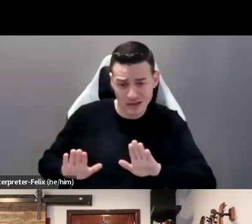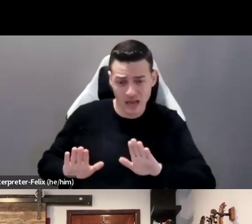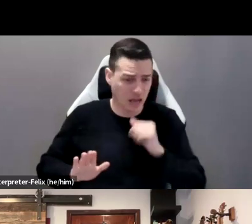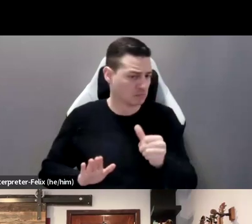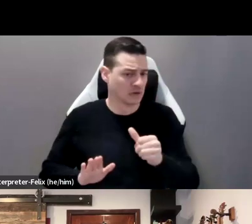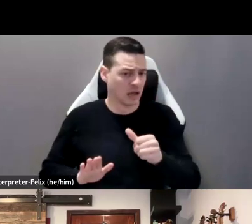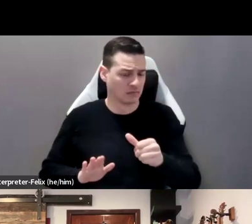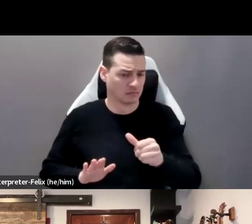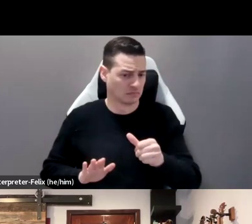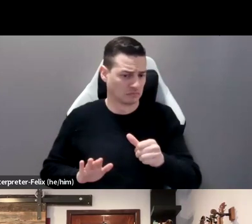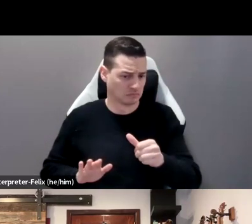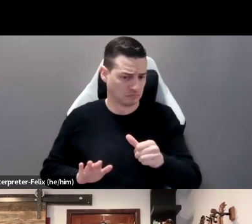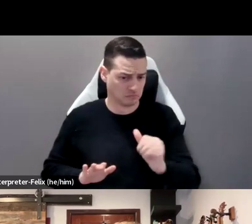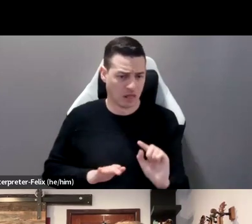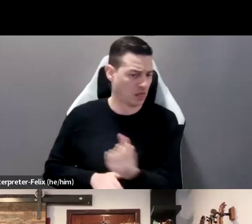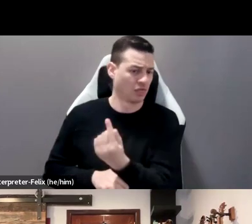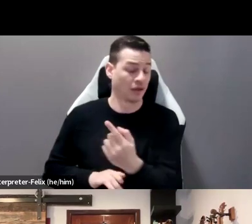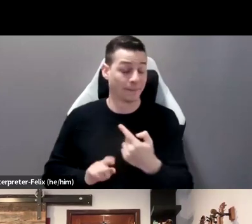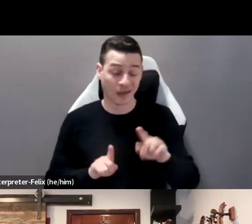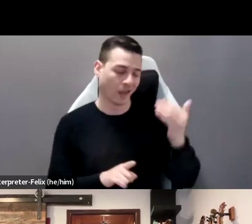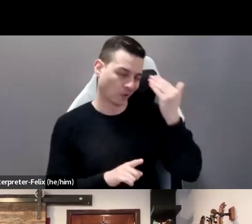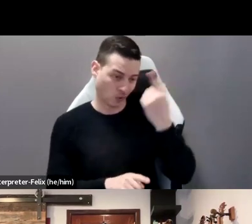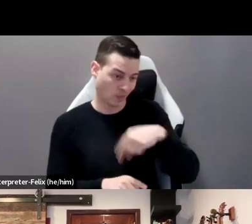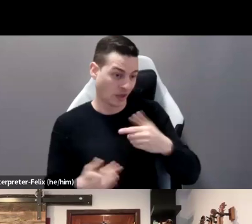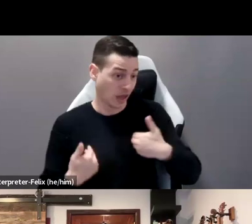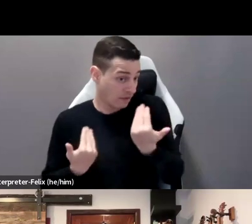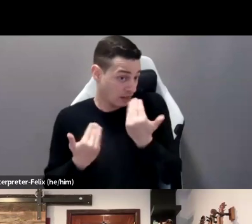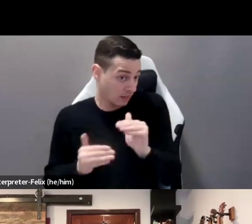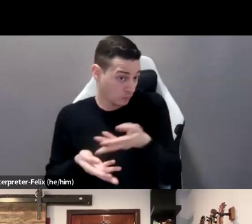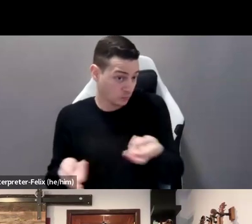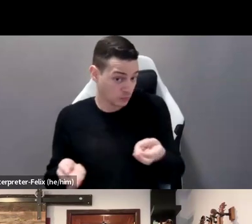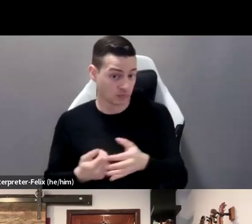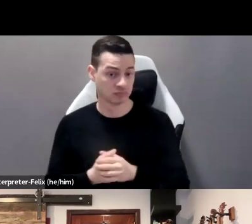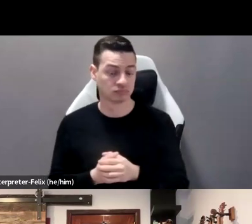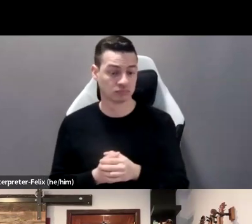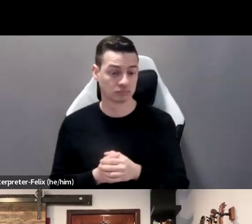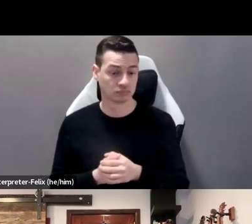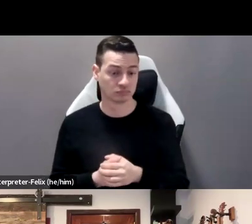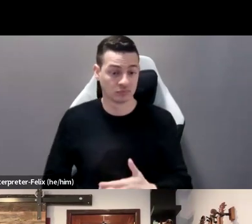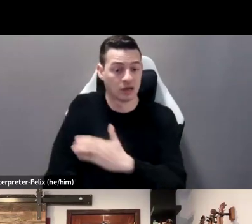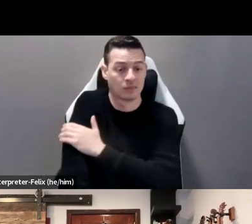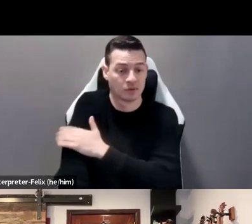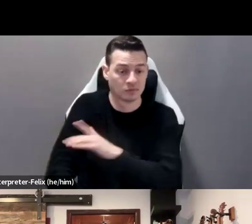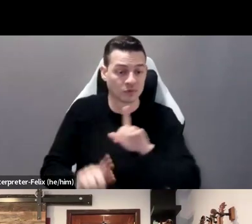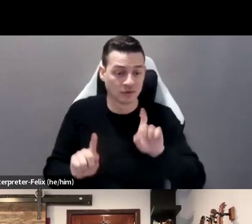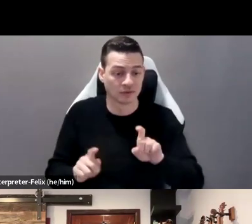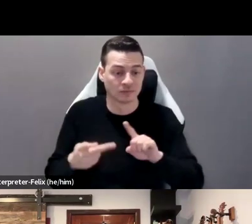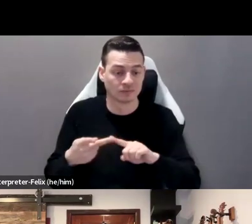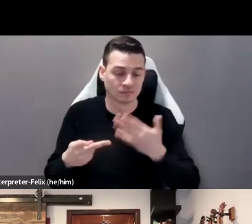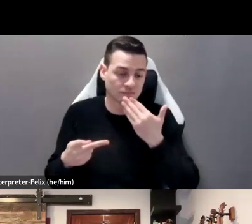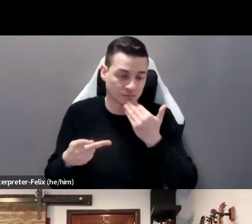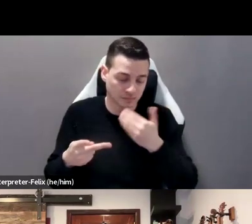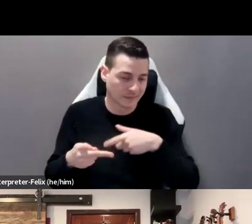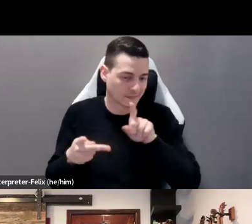them any grief about this, just limited resources, but it's, blood pressure testing, glucose testing,